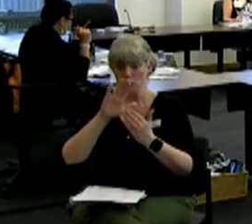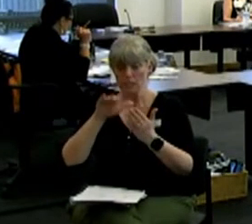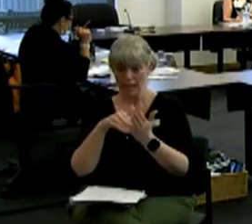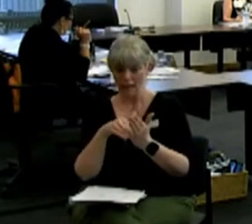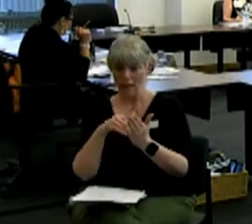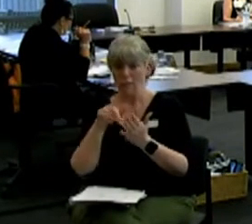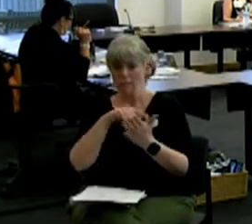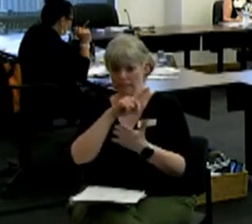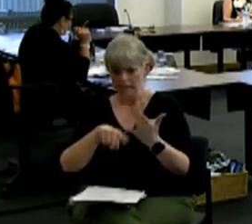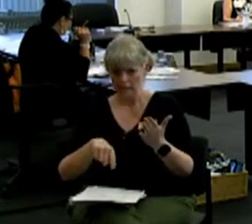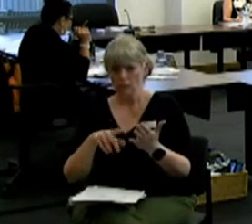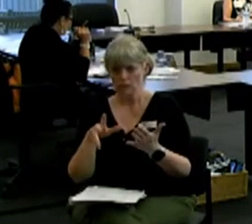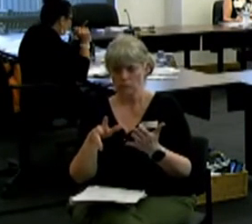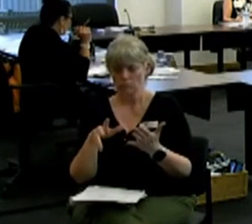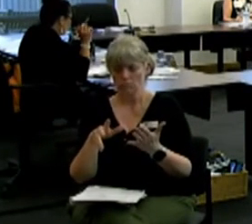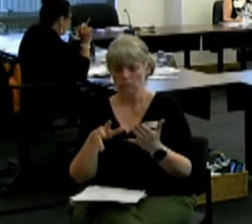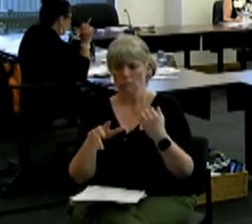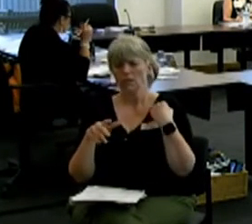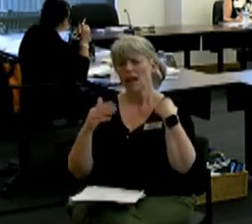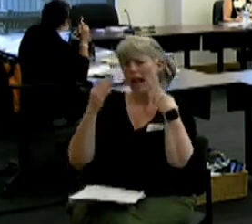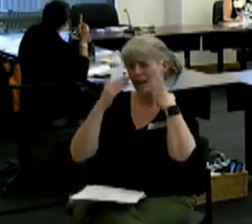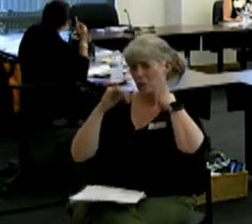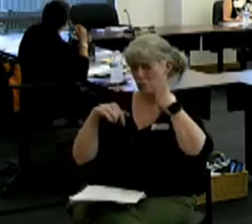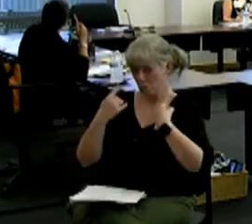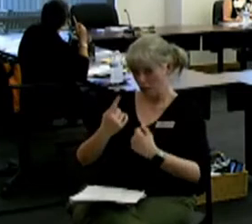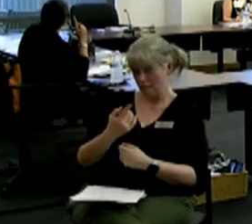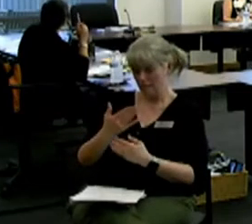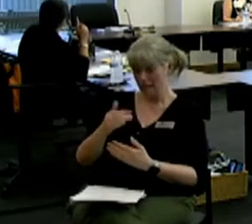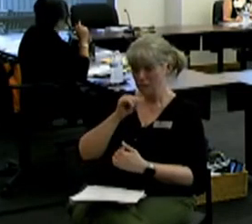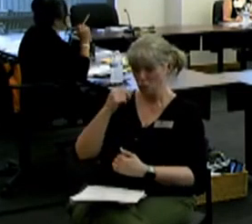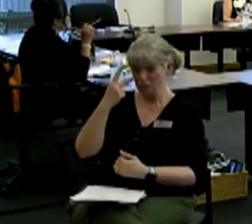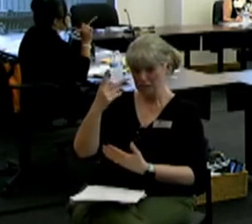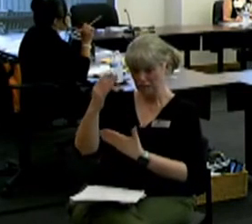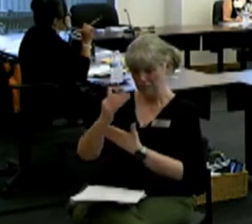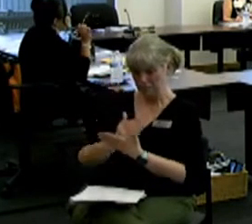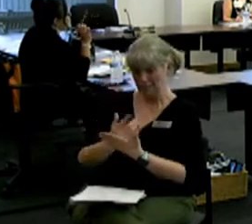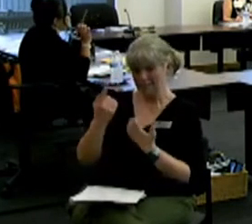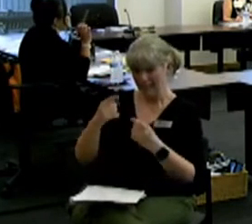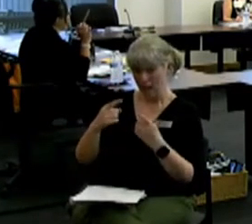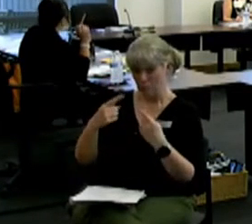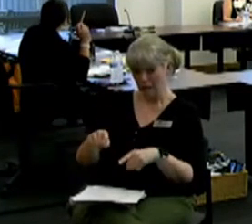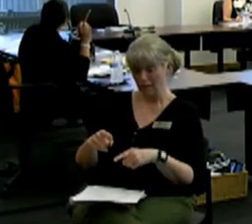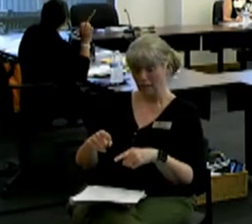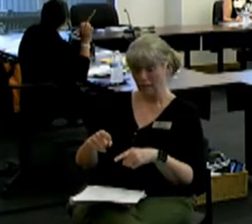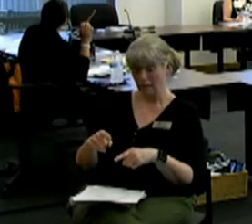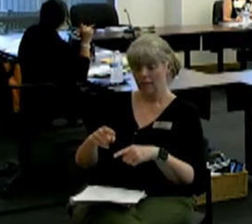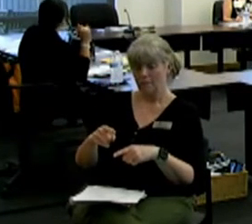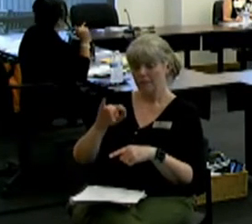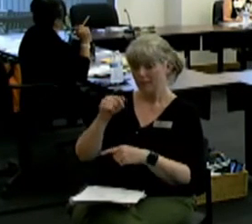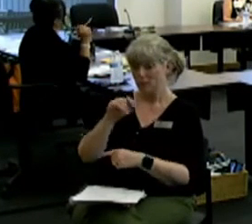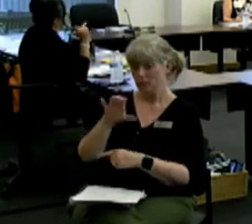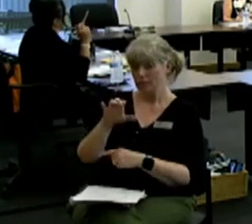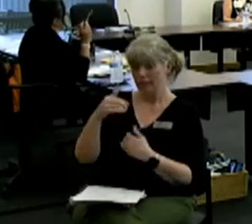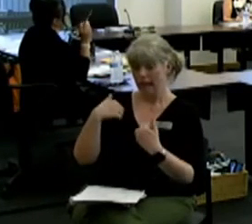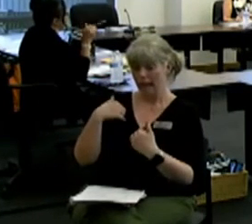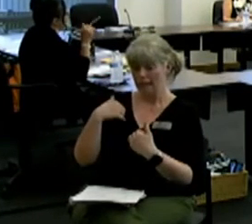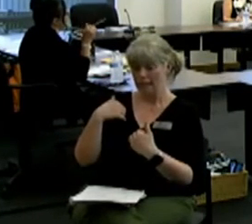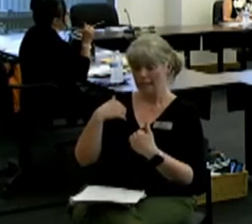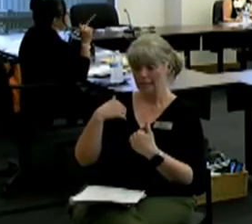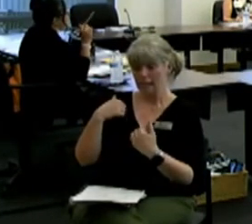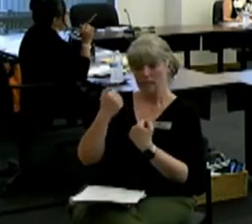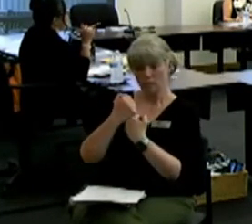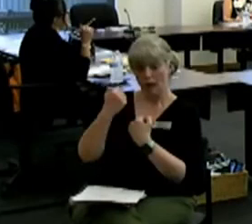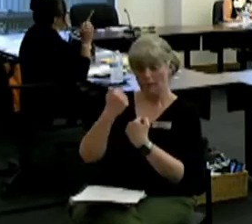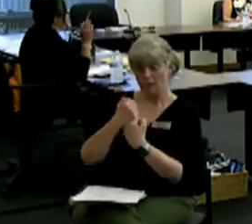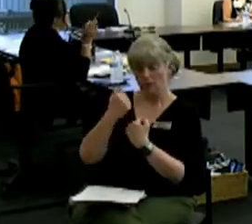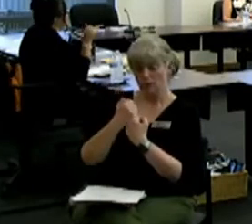was canceled due to weather. Okay, I know one thing I don't see on here that has happened also, that JJC has